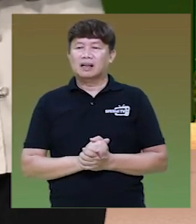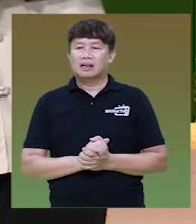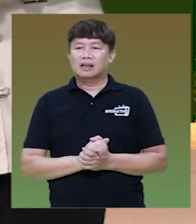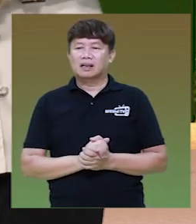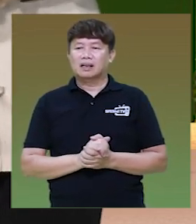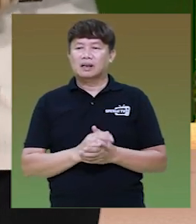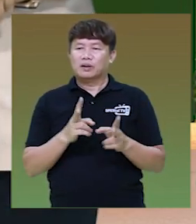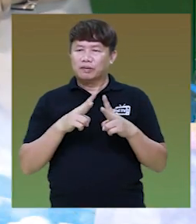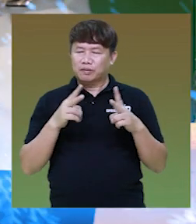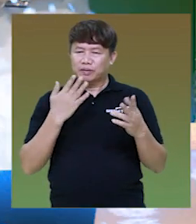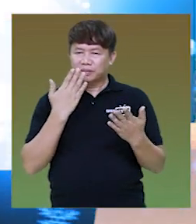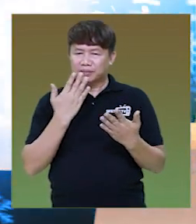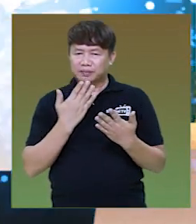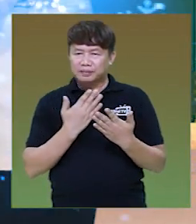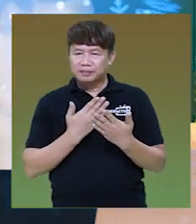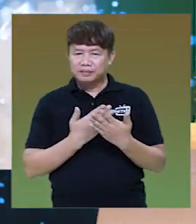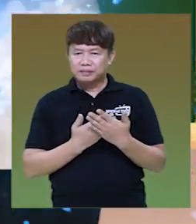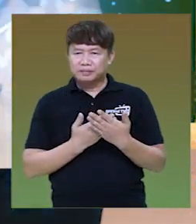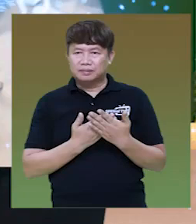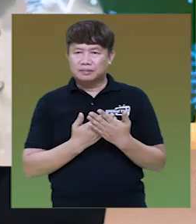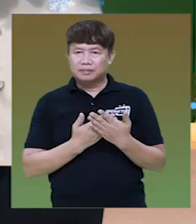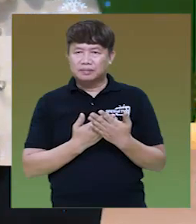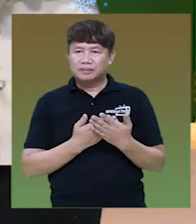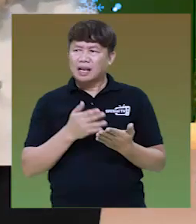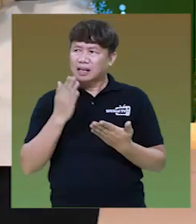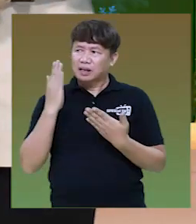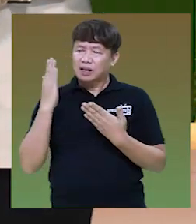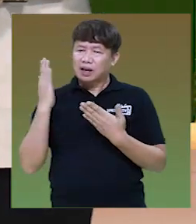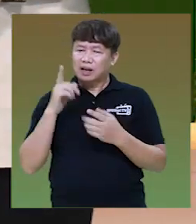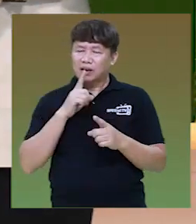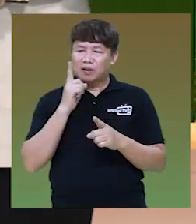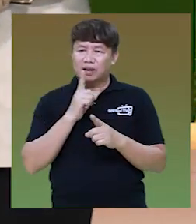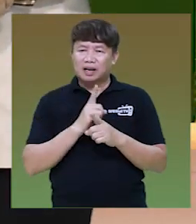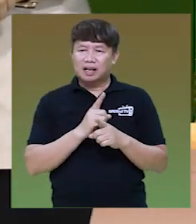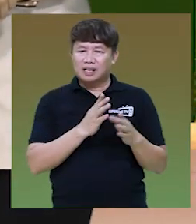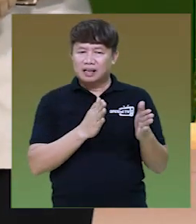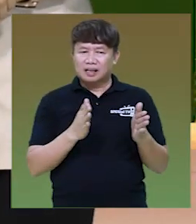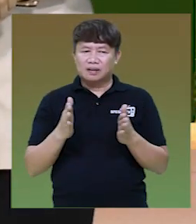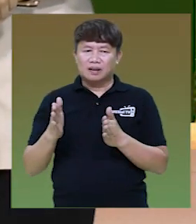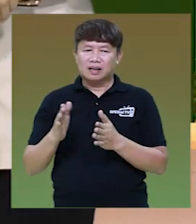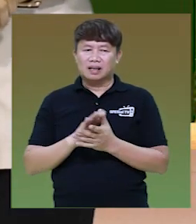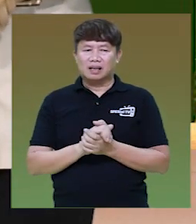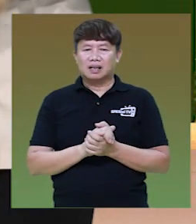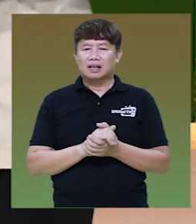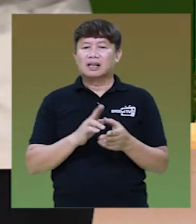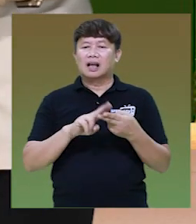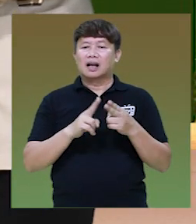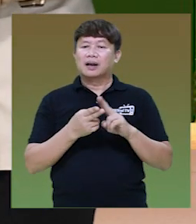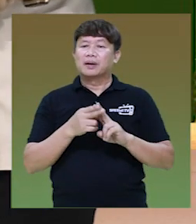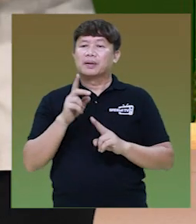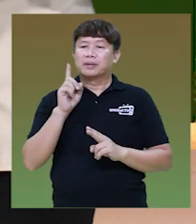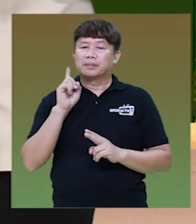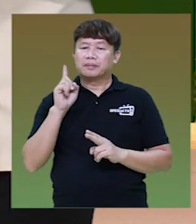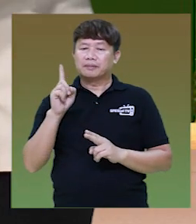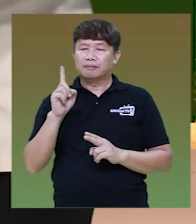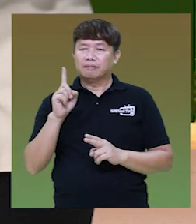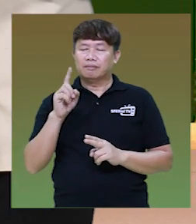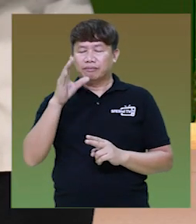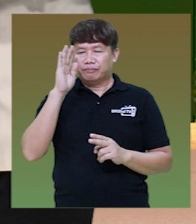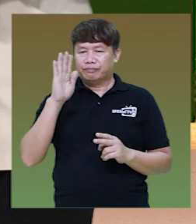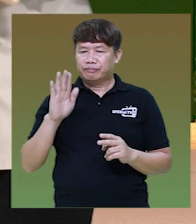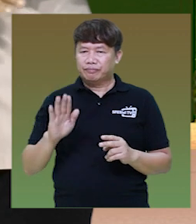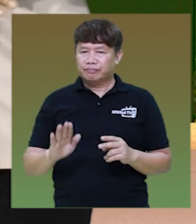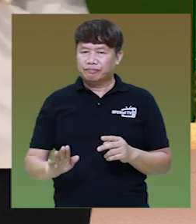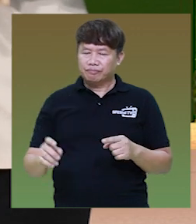Nice work! Here is the correct sequence. Number 1, the boy is